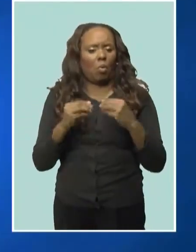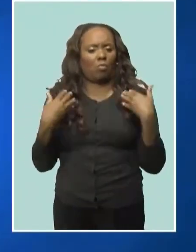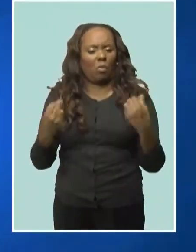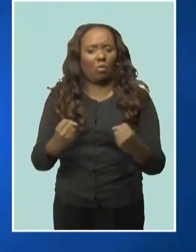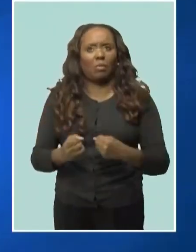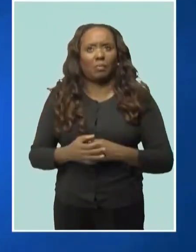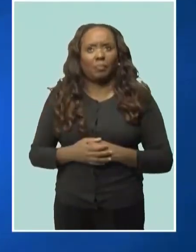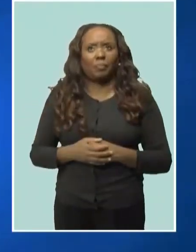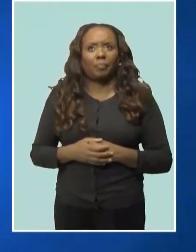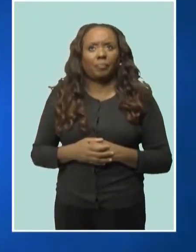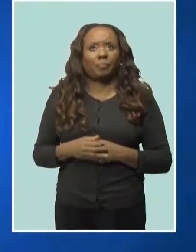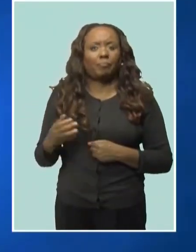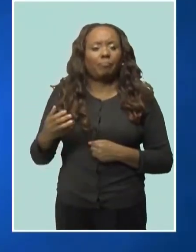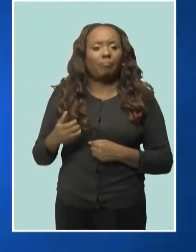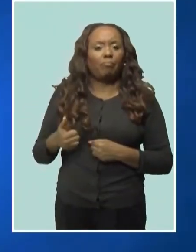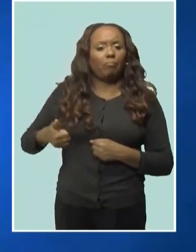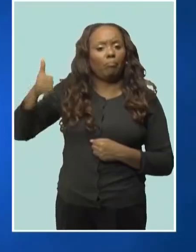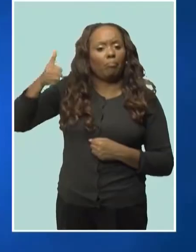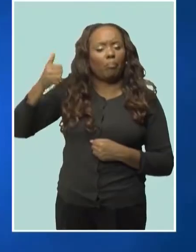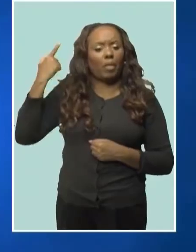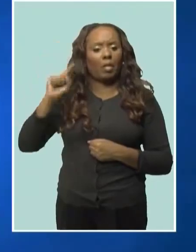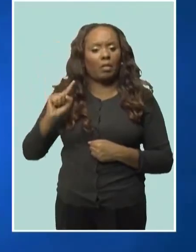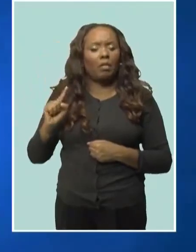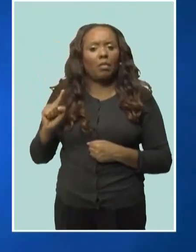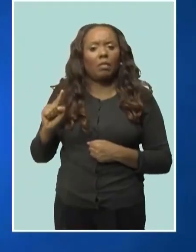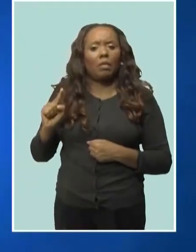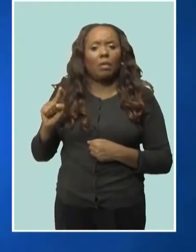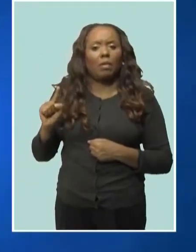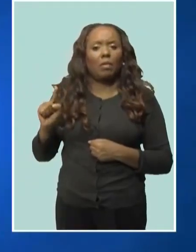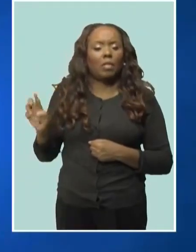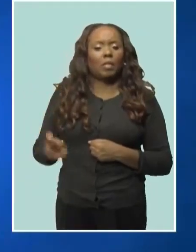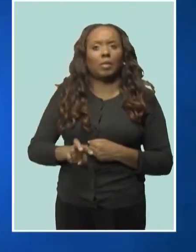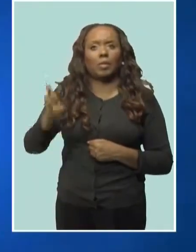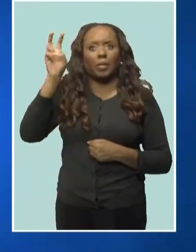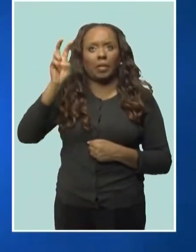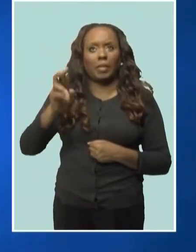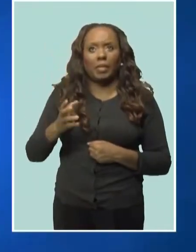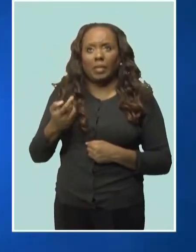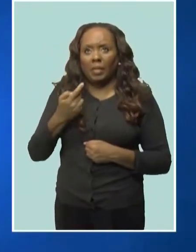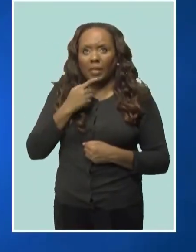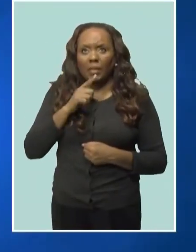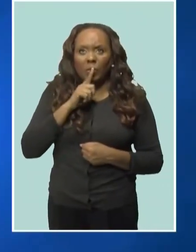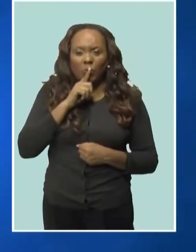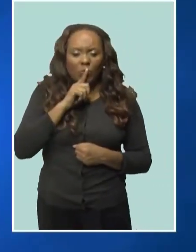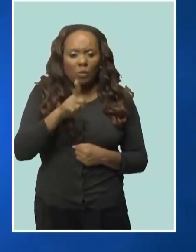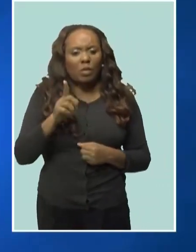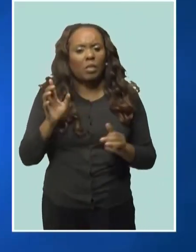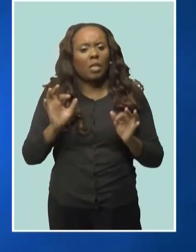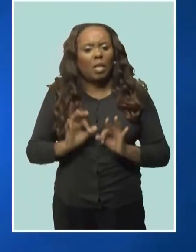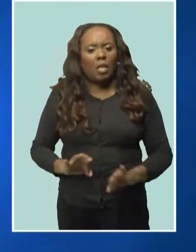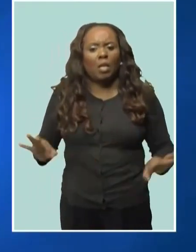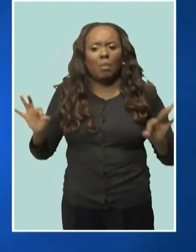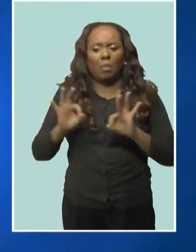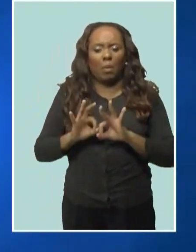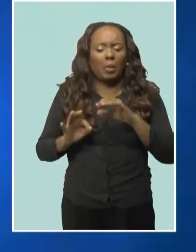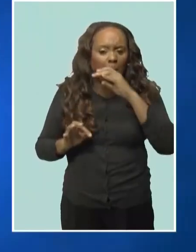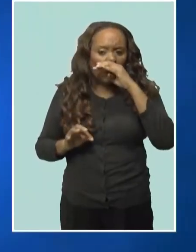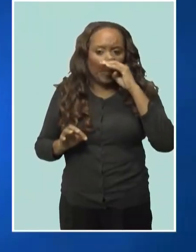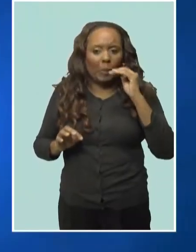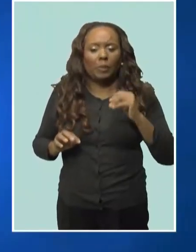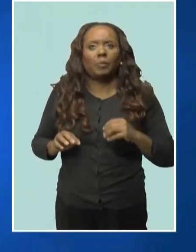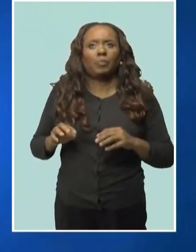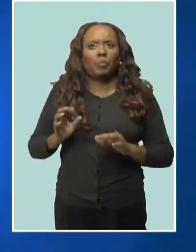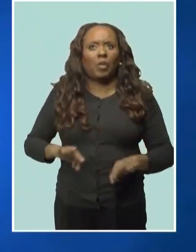Meanwhile, head of the Sankofa Pilgrimage Ambassador Lorenzo Witherspoon noted the vetting process for those traveling to Liberia was very